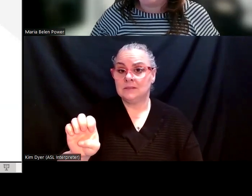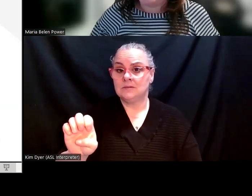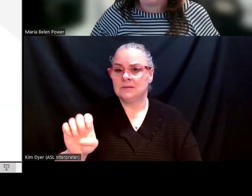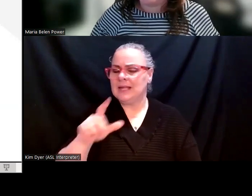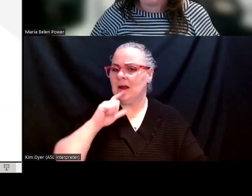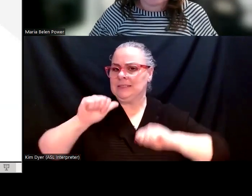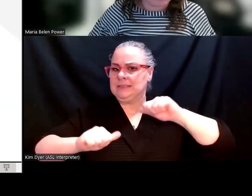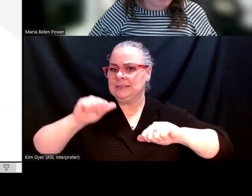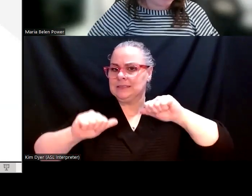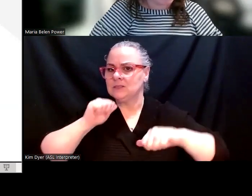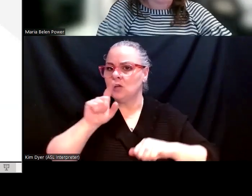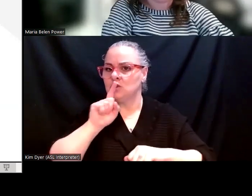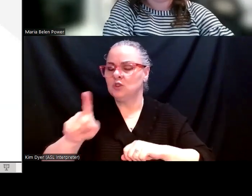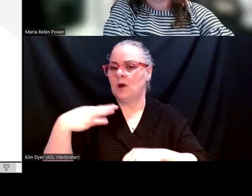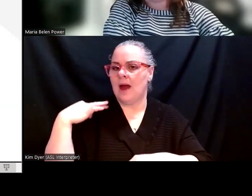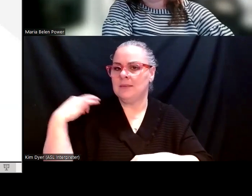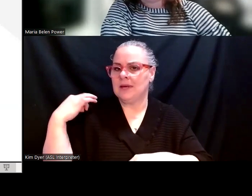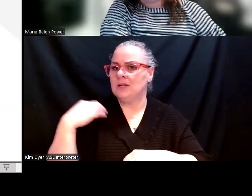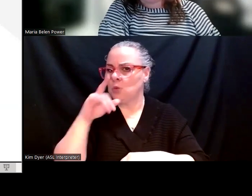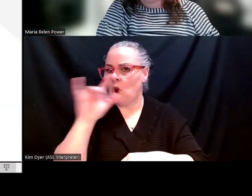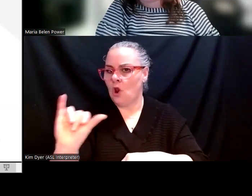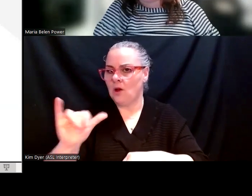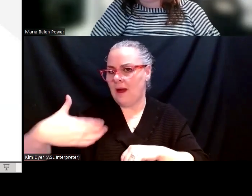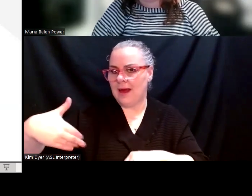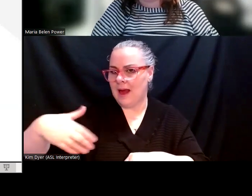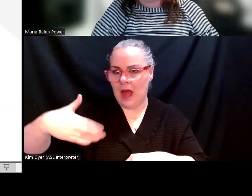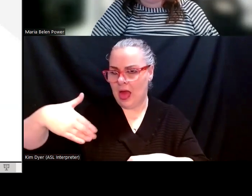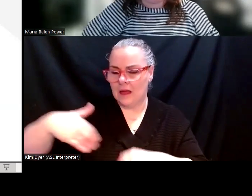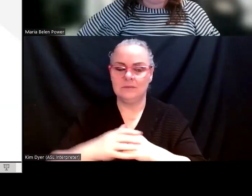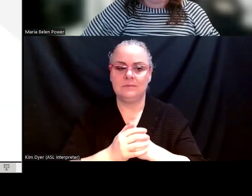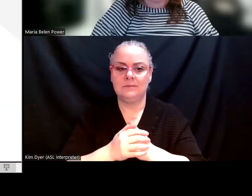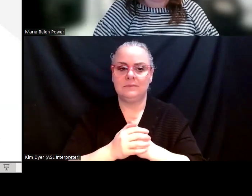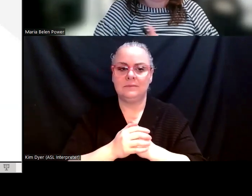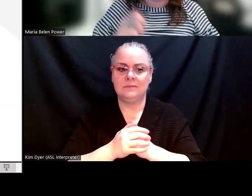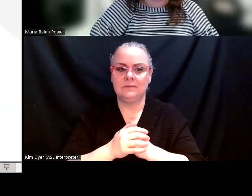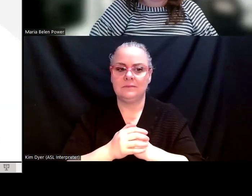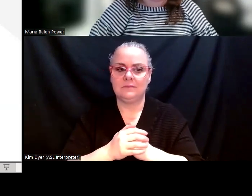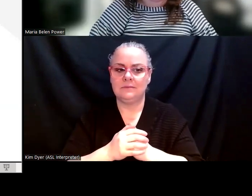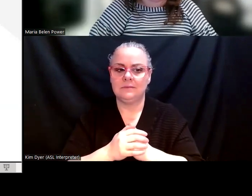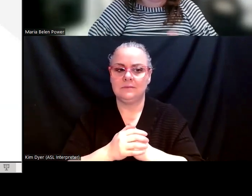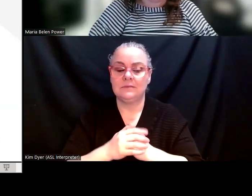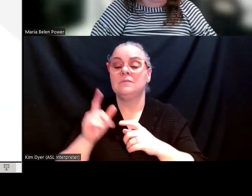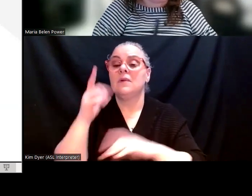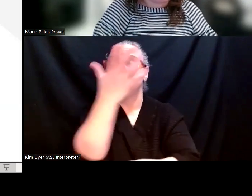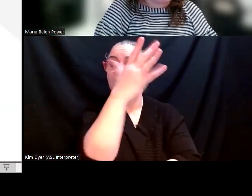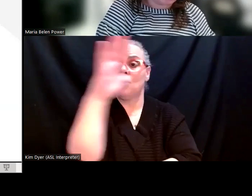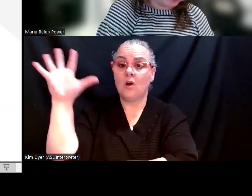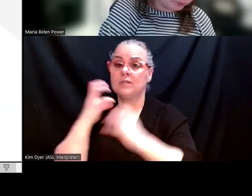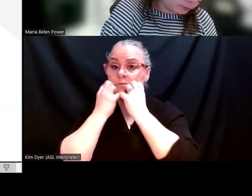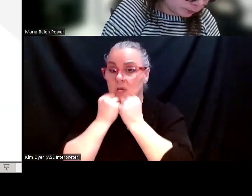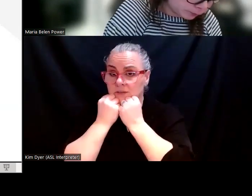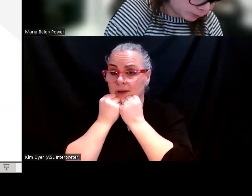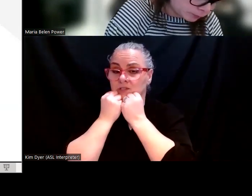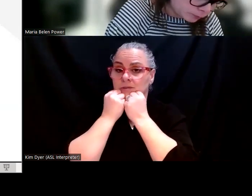uncertain of what their application will be at this time. There's interest in forest preservation from